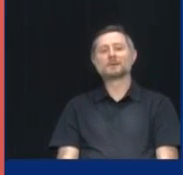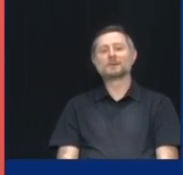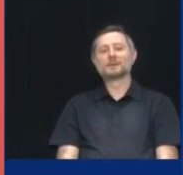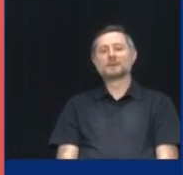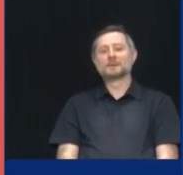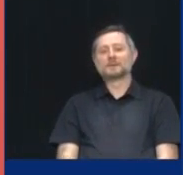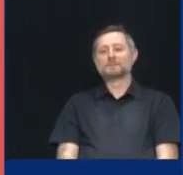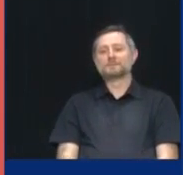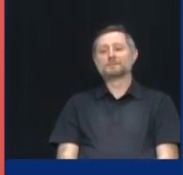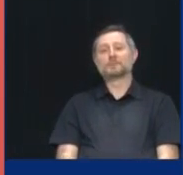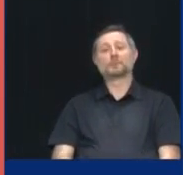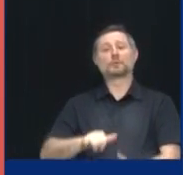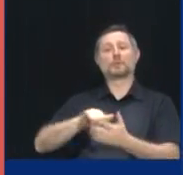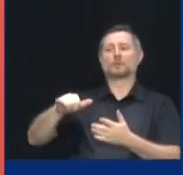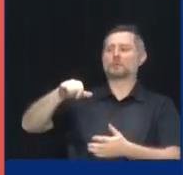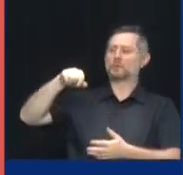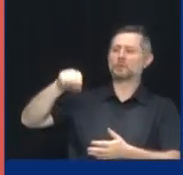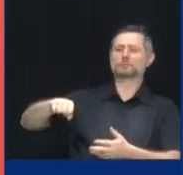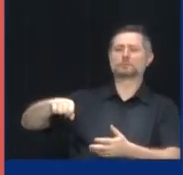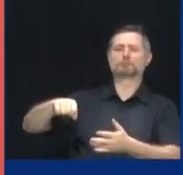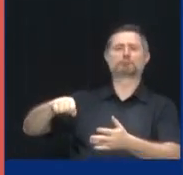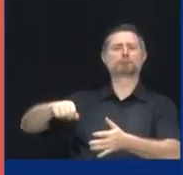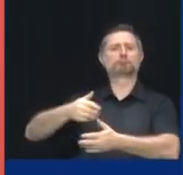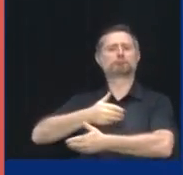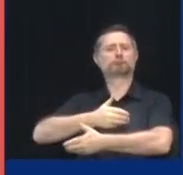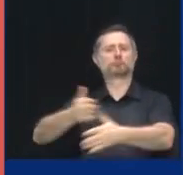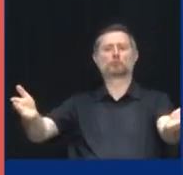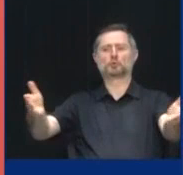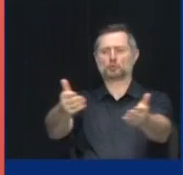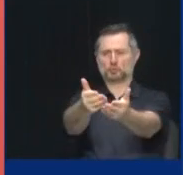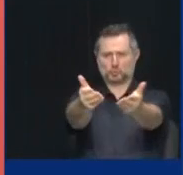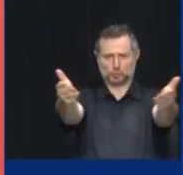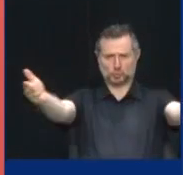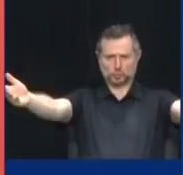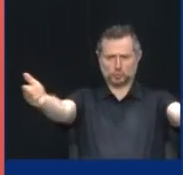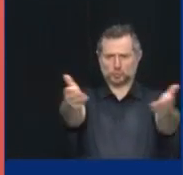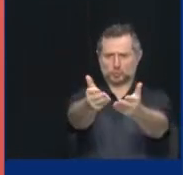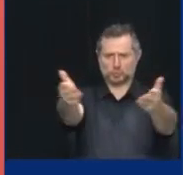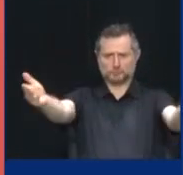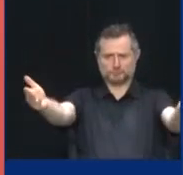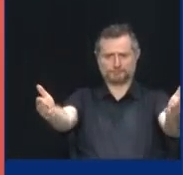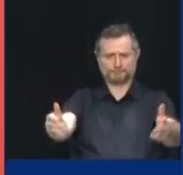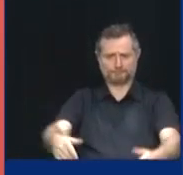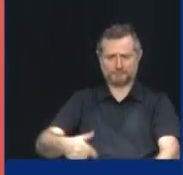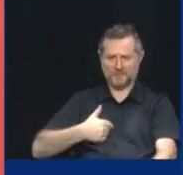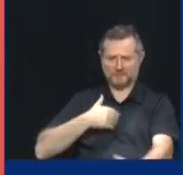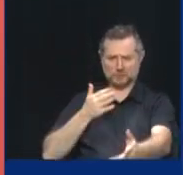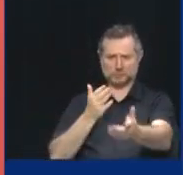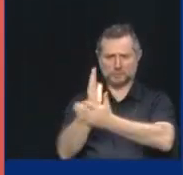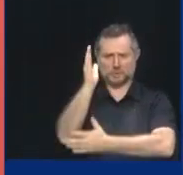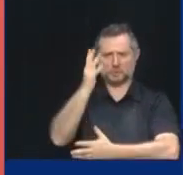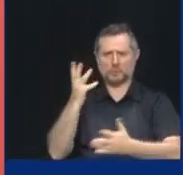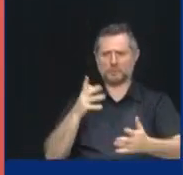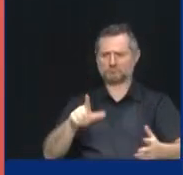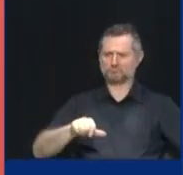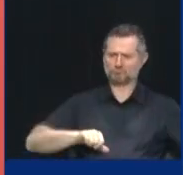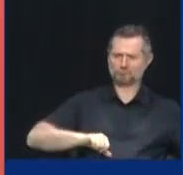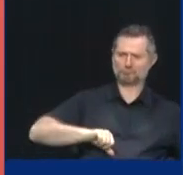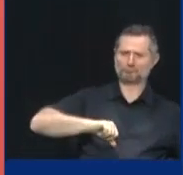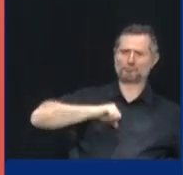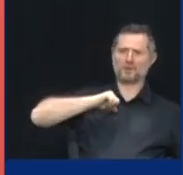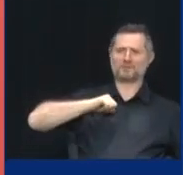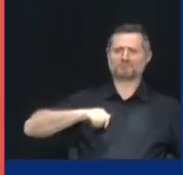New Yorkers, you have every right to be proud. And when you